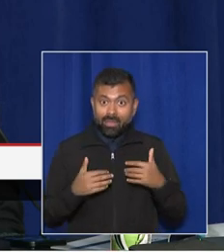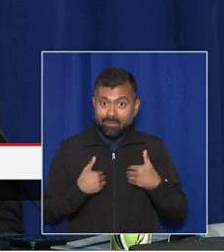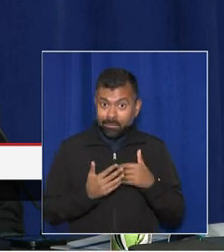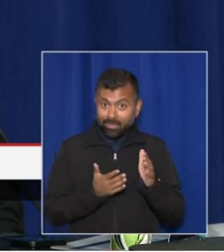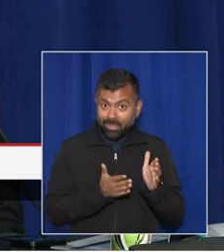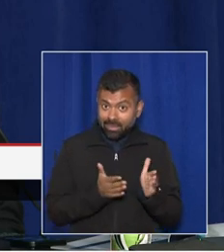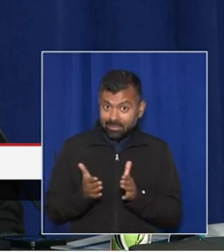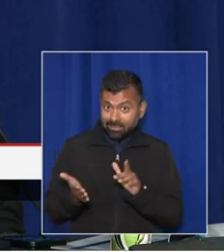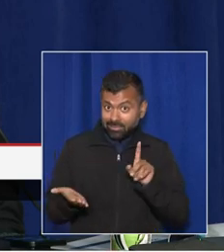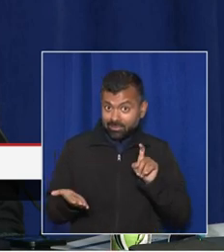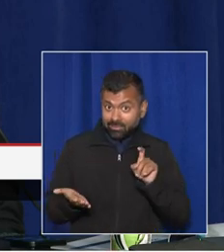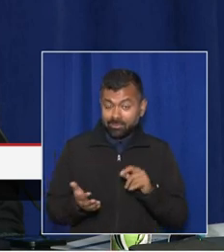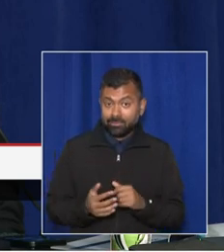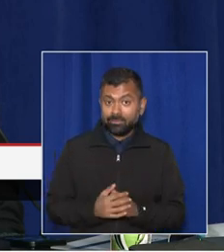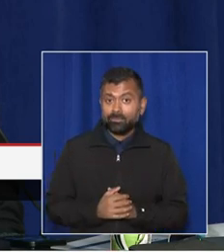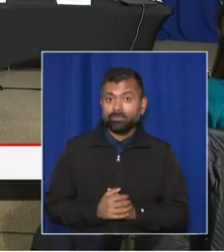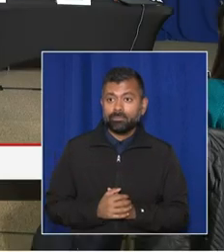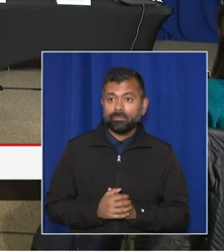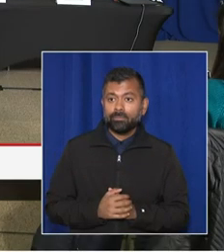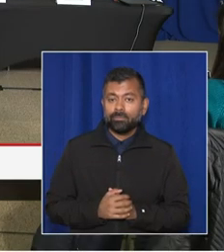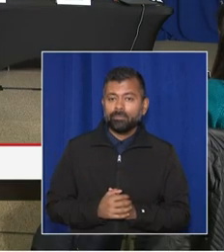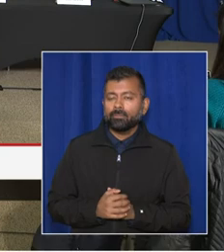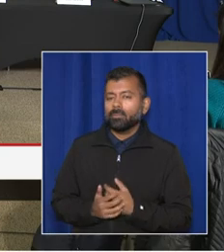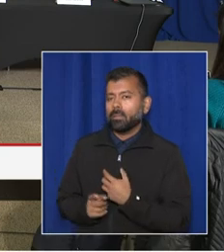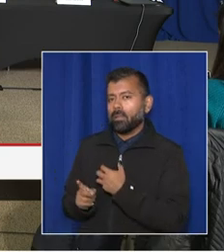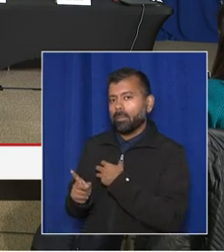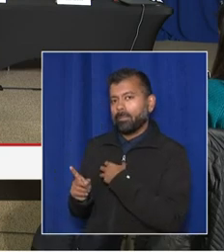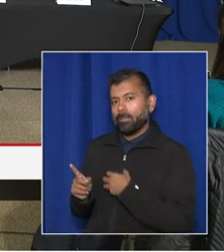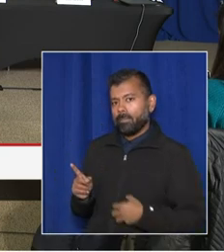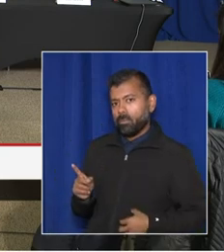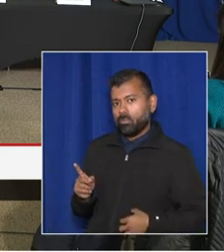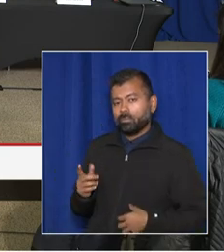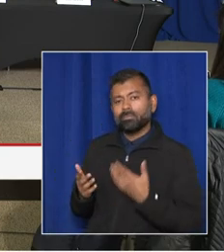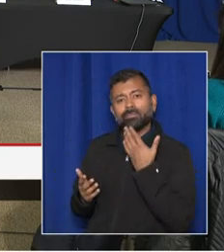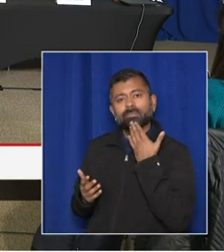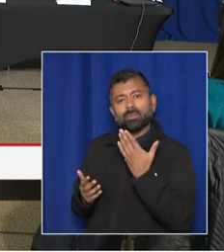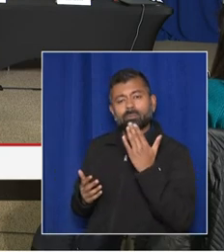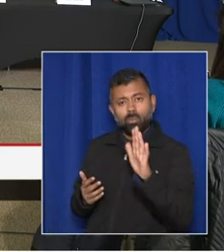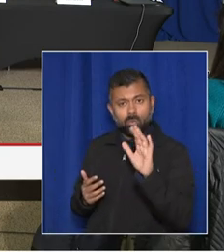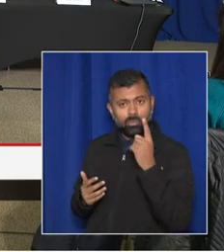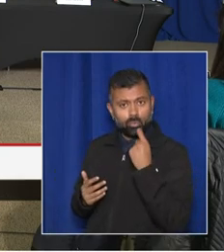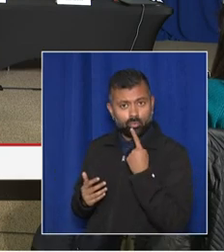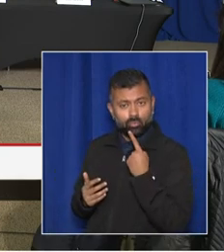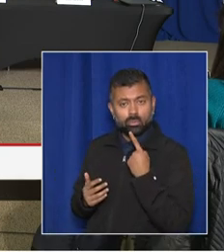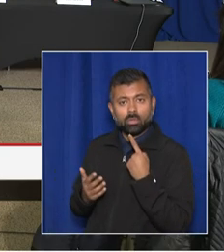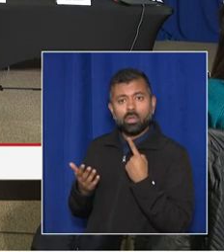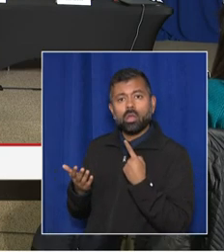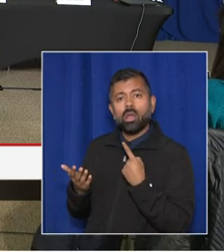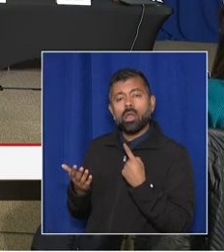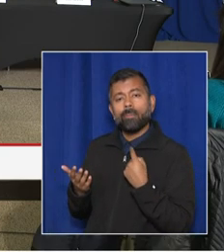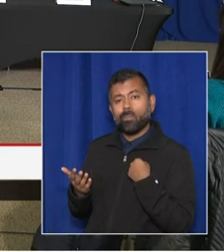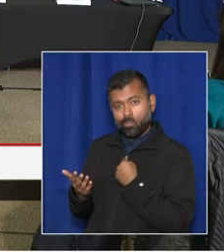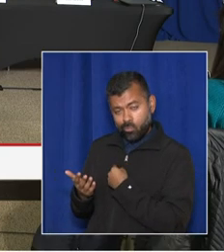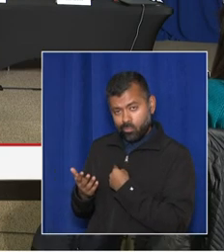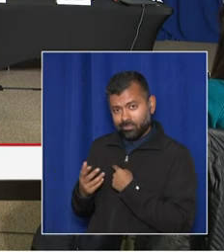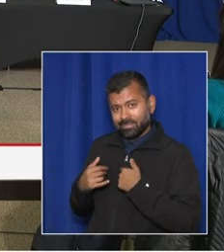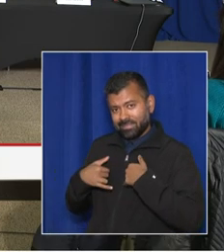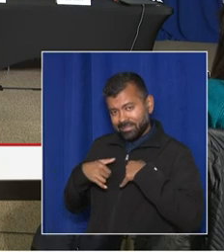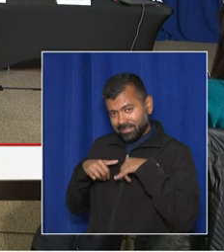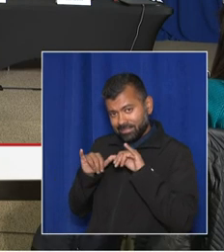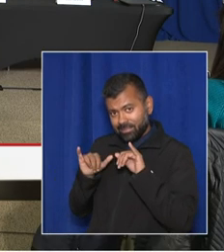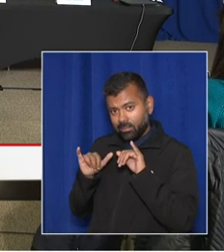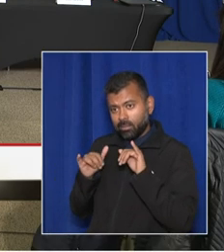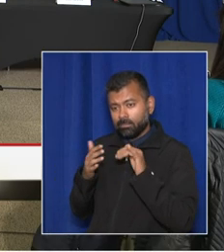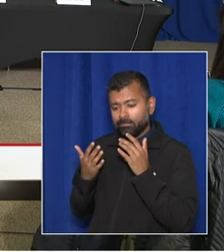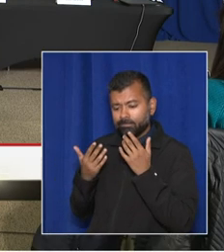now? Sure. So thanks for that question. And we continue to be